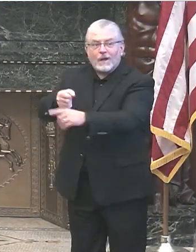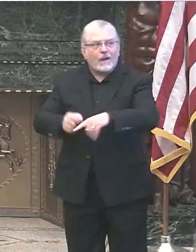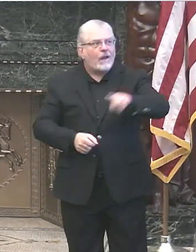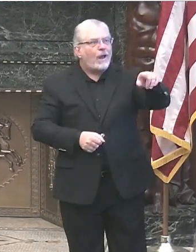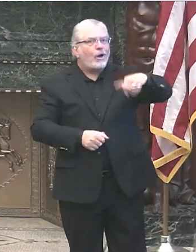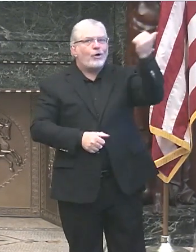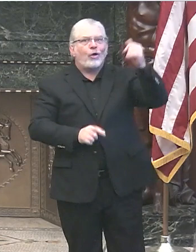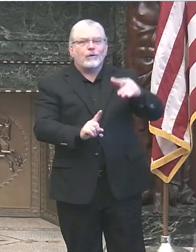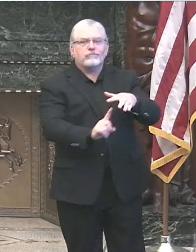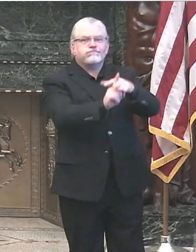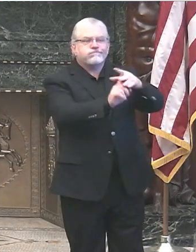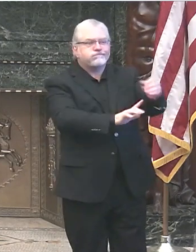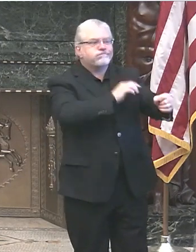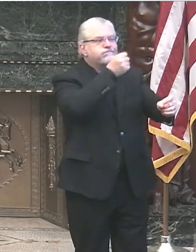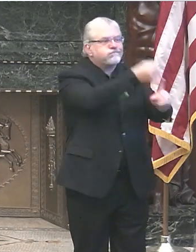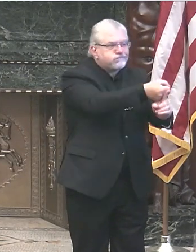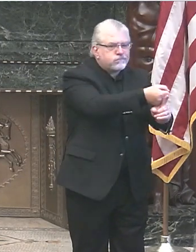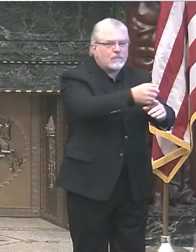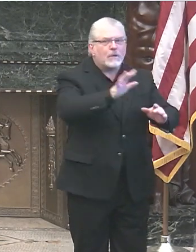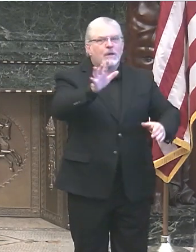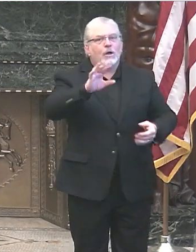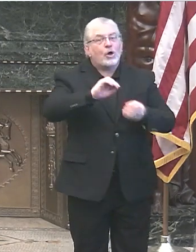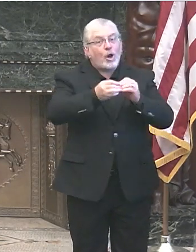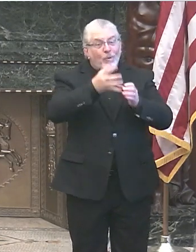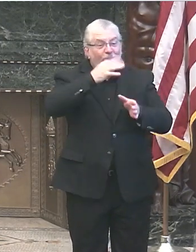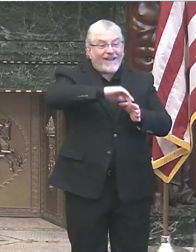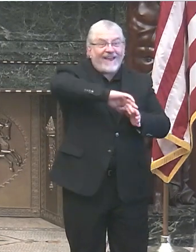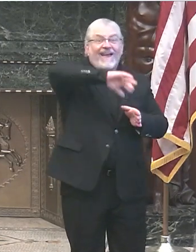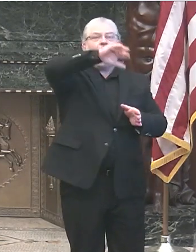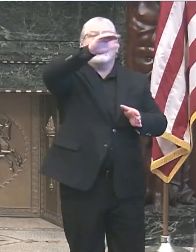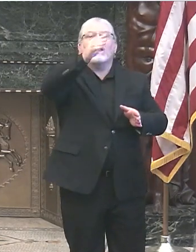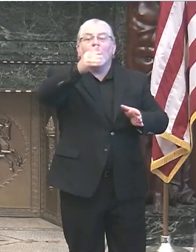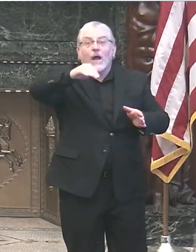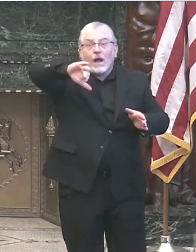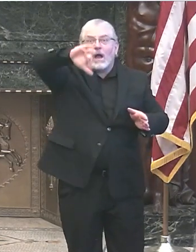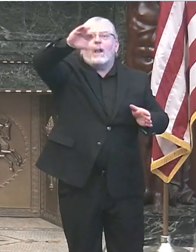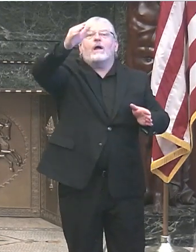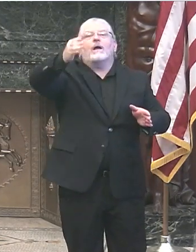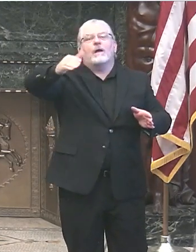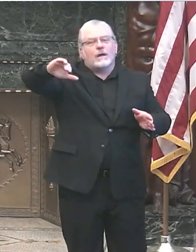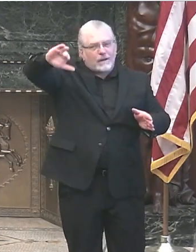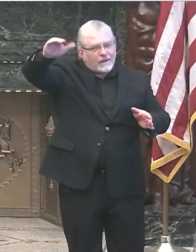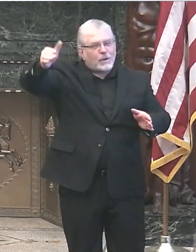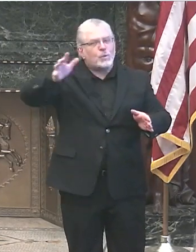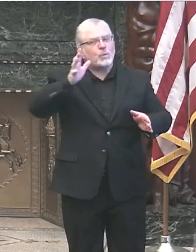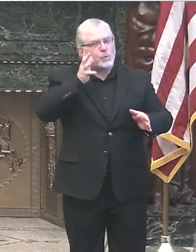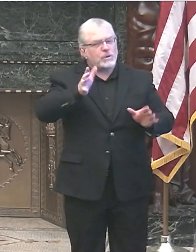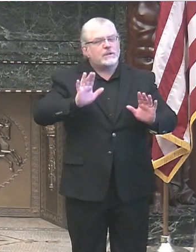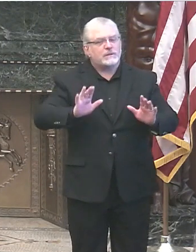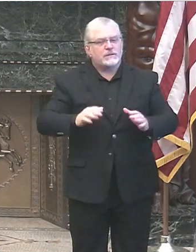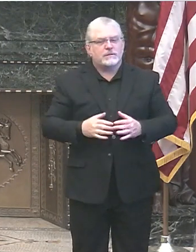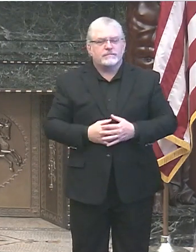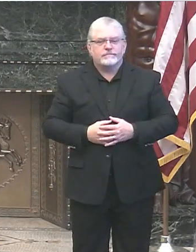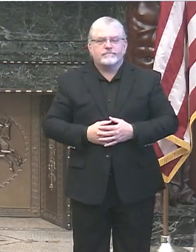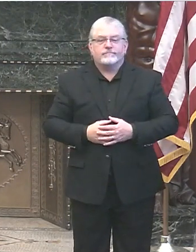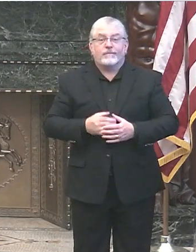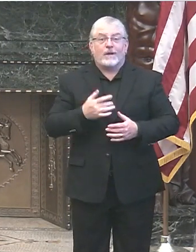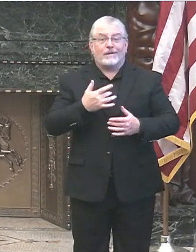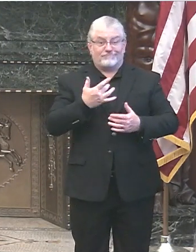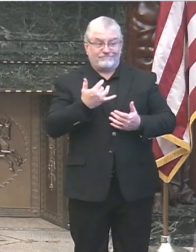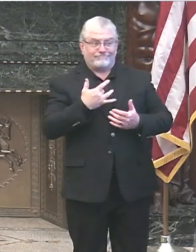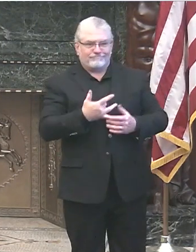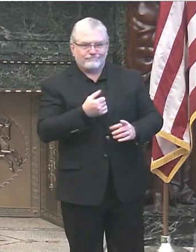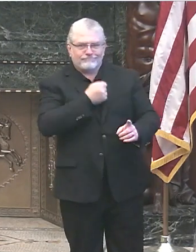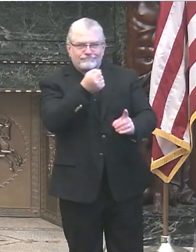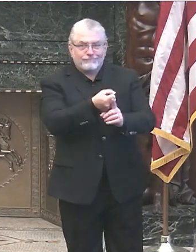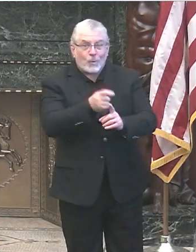happening overall. We're continuing to see clusters of this infection in congregate settings like nursing homes and behavioral health facilities and the